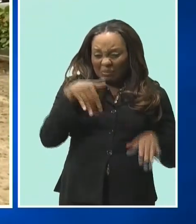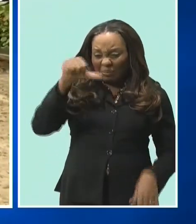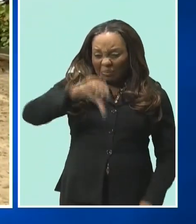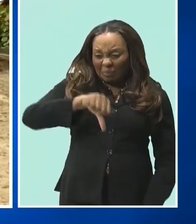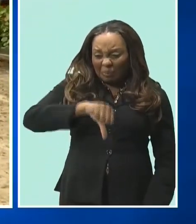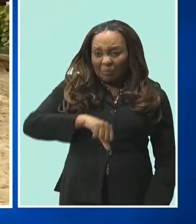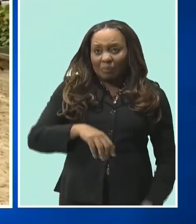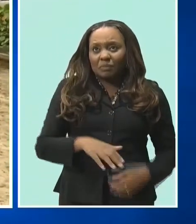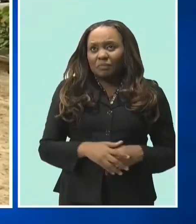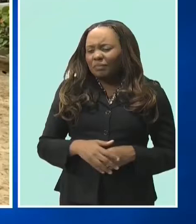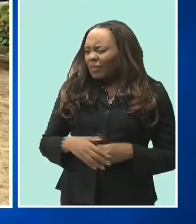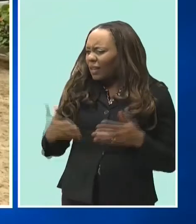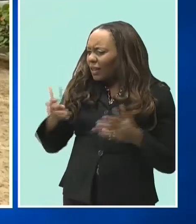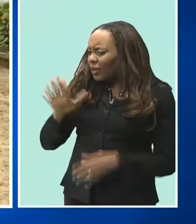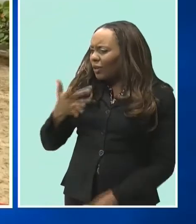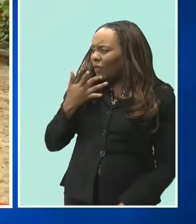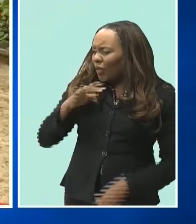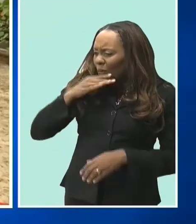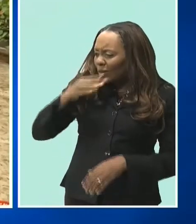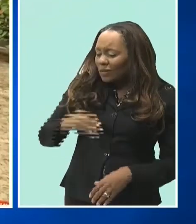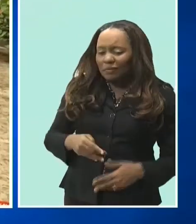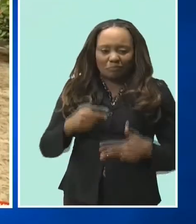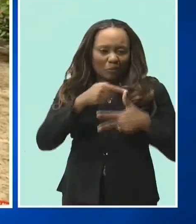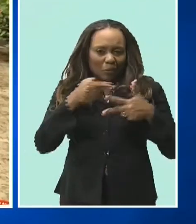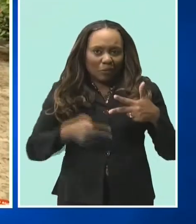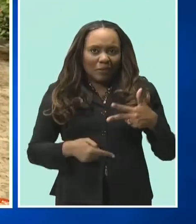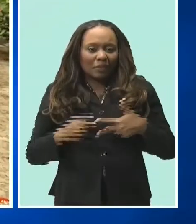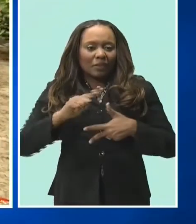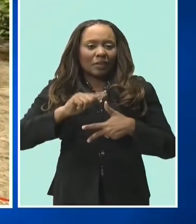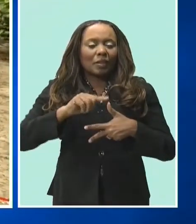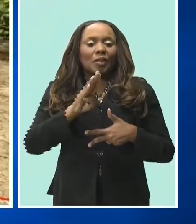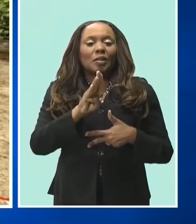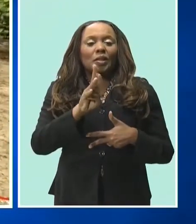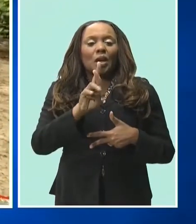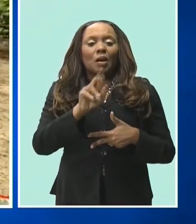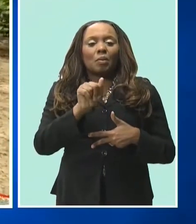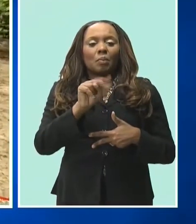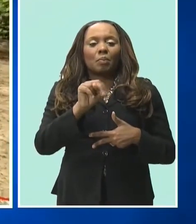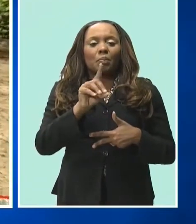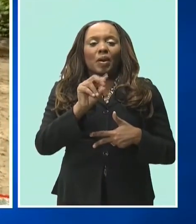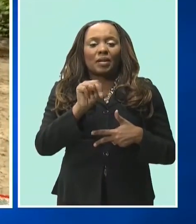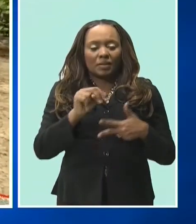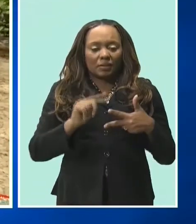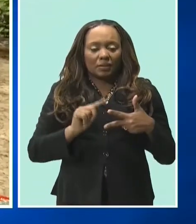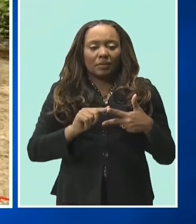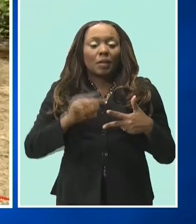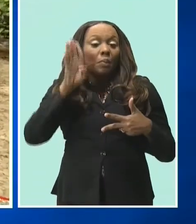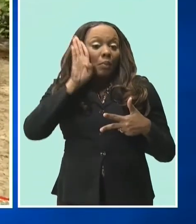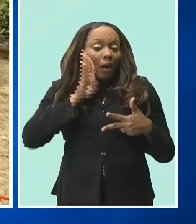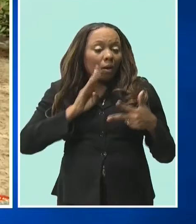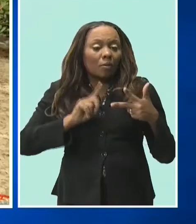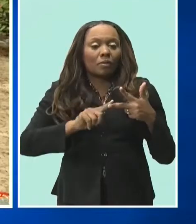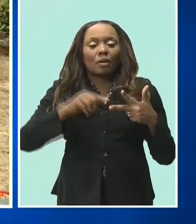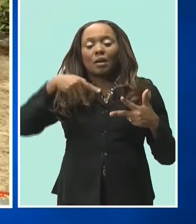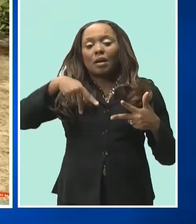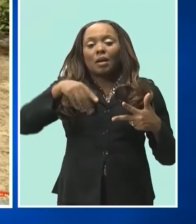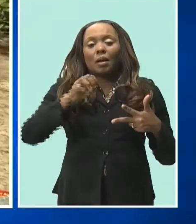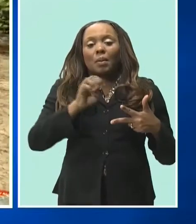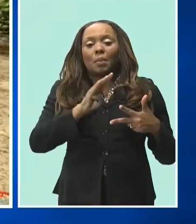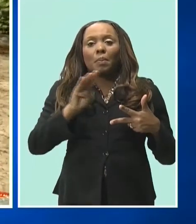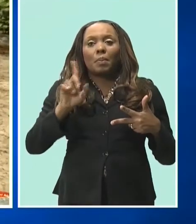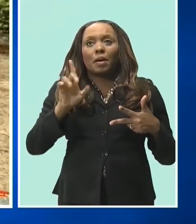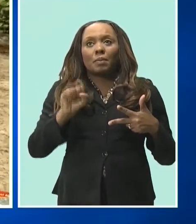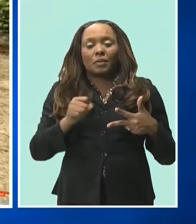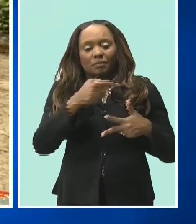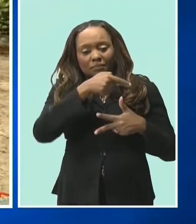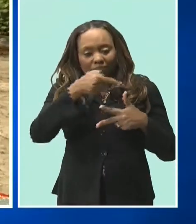is your favorite beach and why? It's between 3 beaches for me, and that would be Brandon's Beach, Browns Beach, and Pebbles Beach. That's because all 3 of them